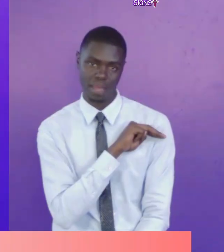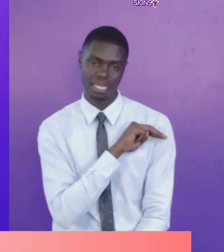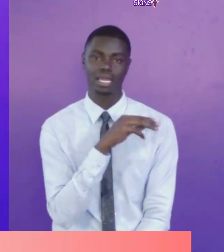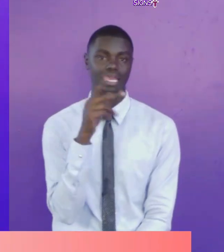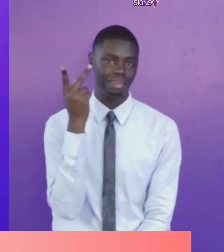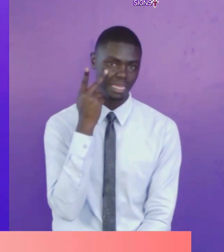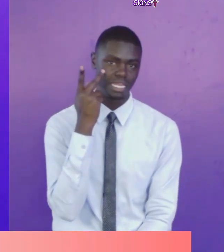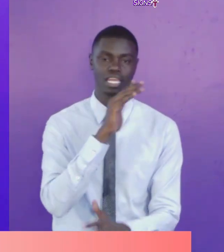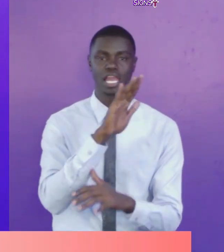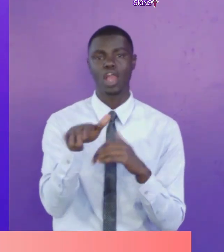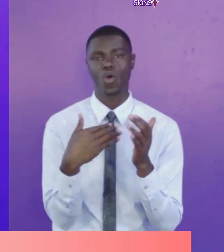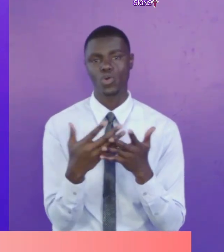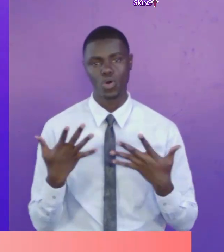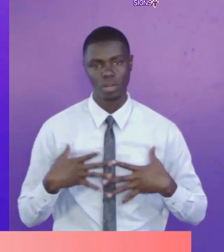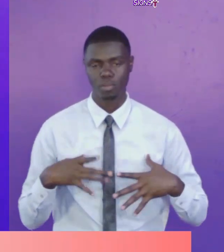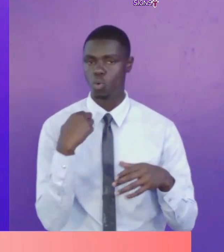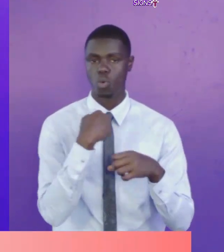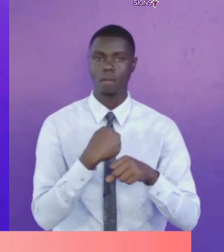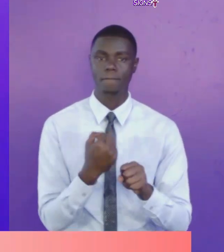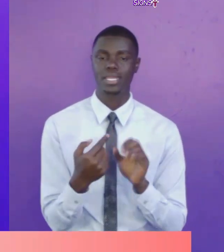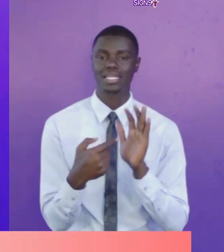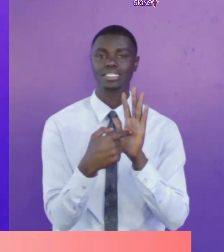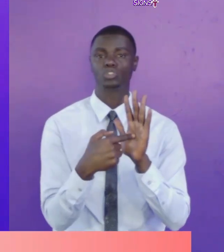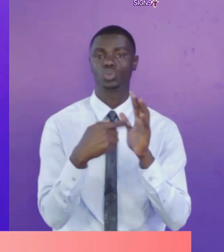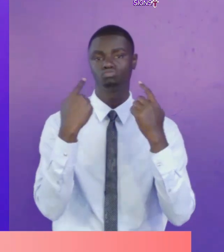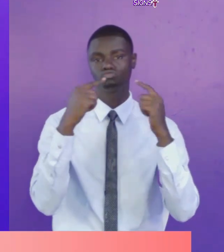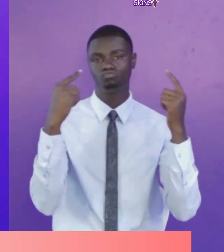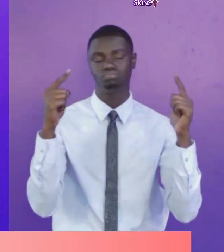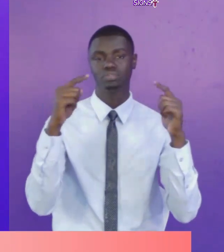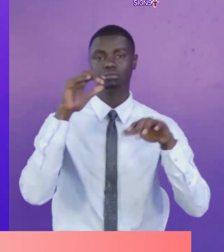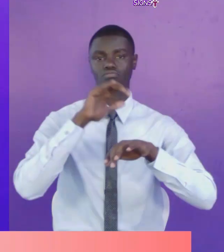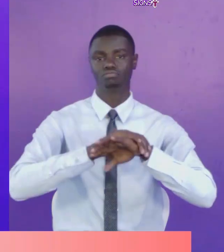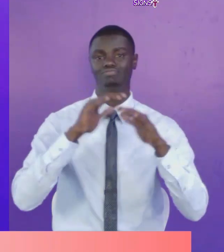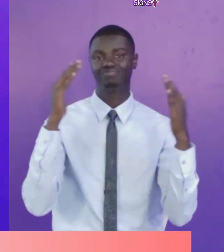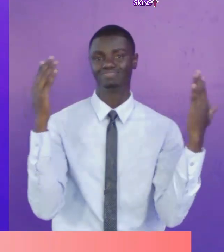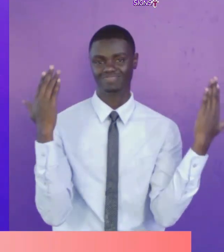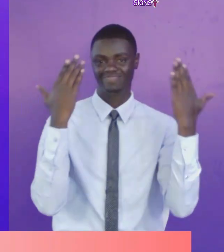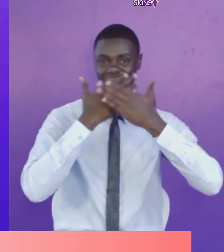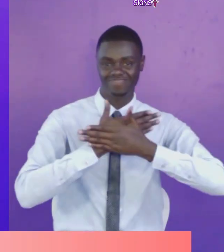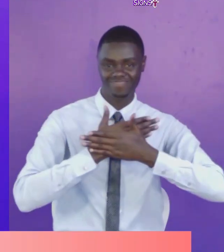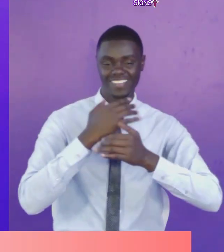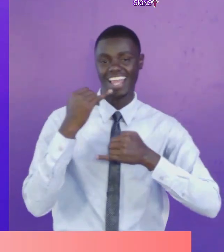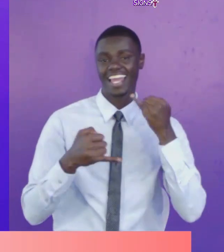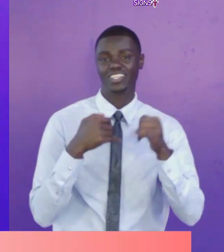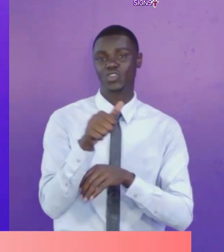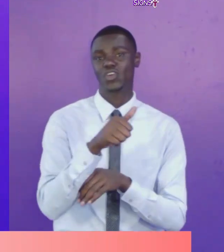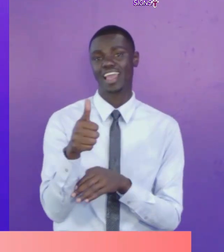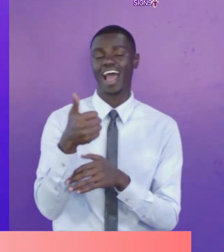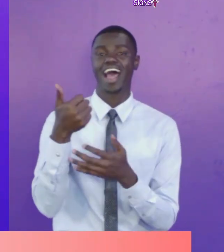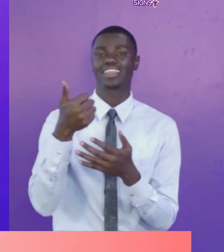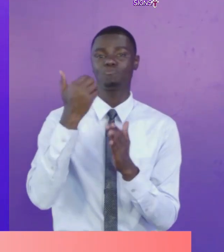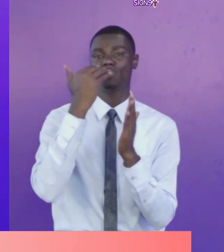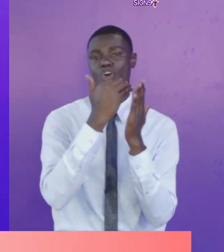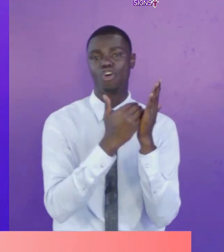everyone that made this show a success. Have a good night and enjoy the rest of your viewing on Science